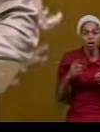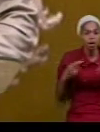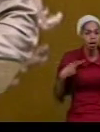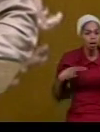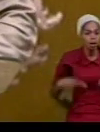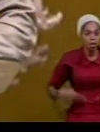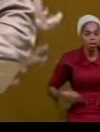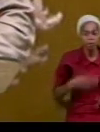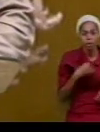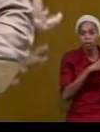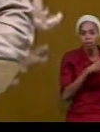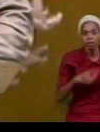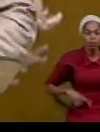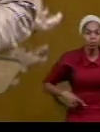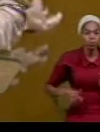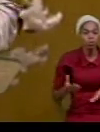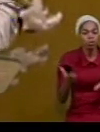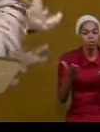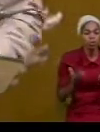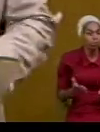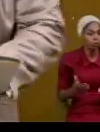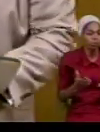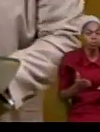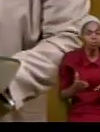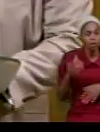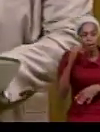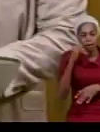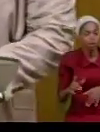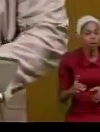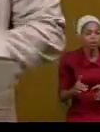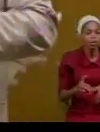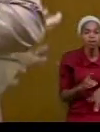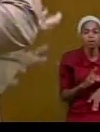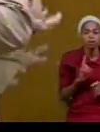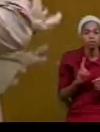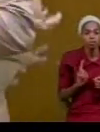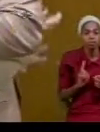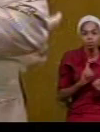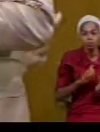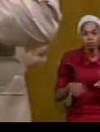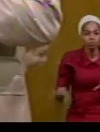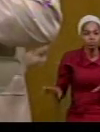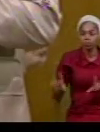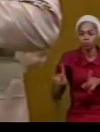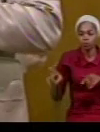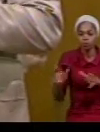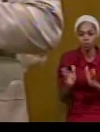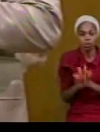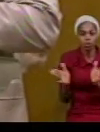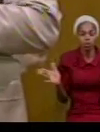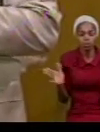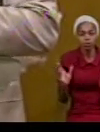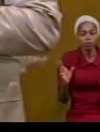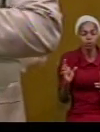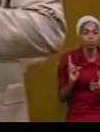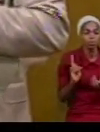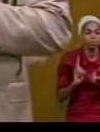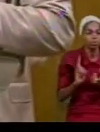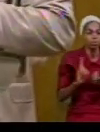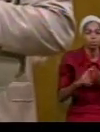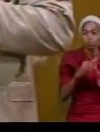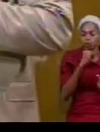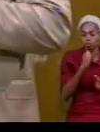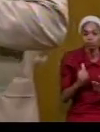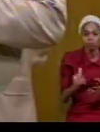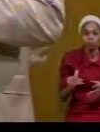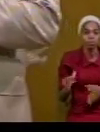easily contract disease. And so that's the physical lesson we get from there. The spiritual is that the birth of